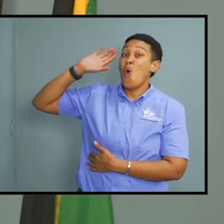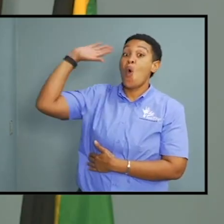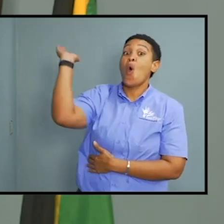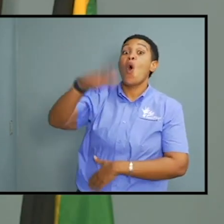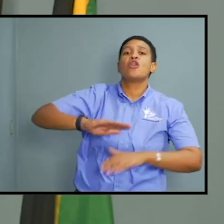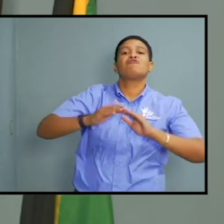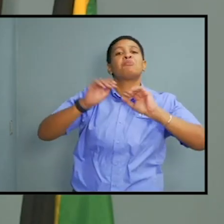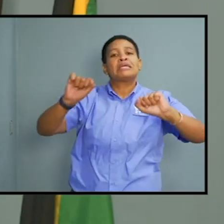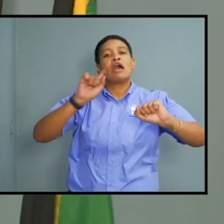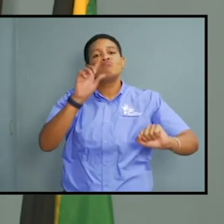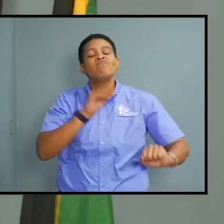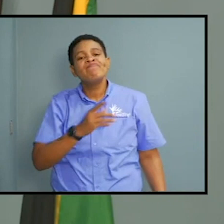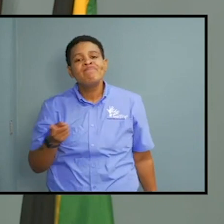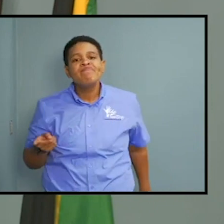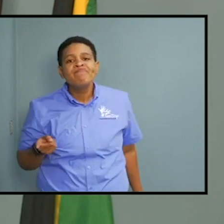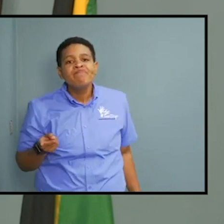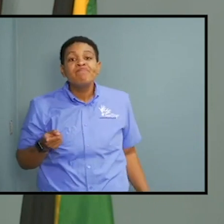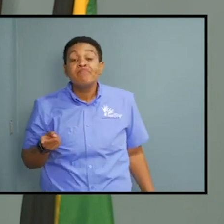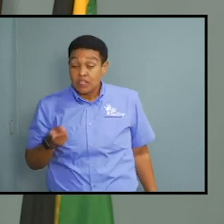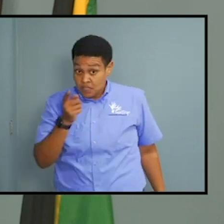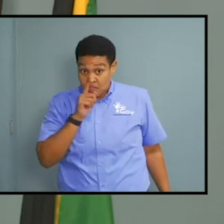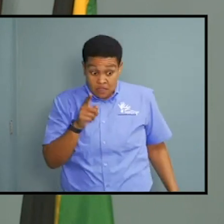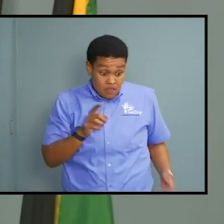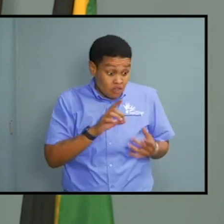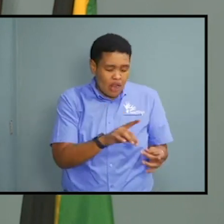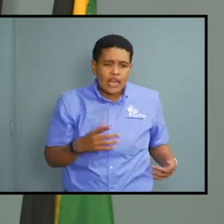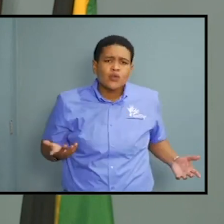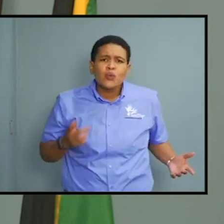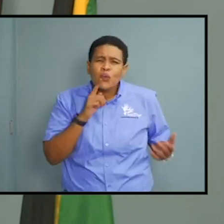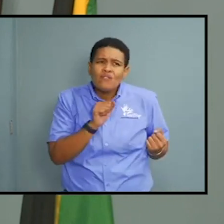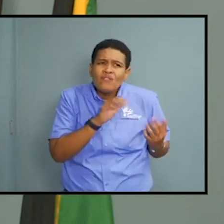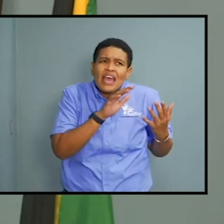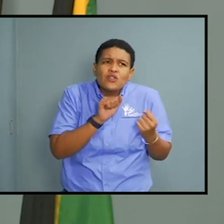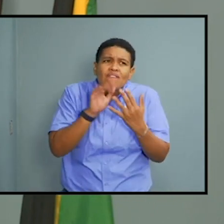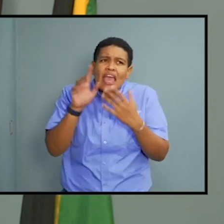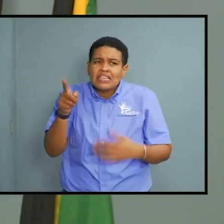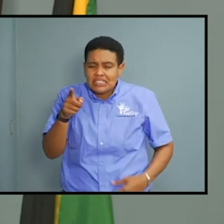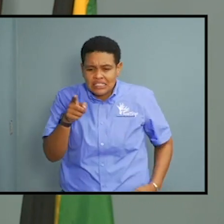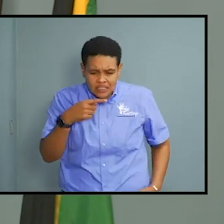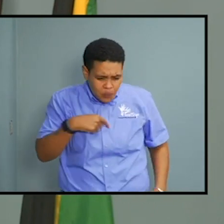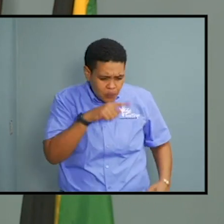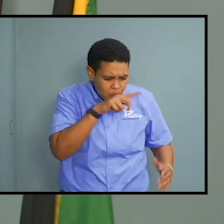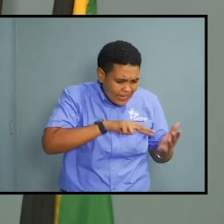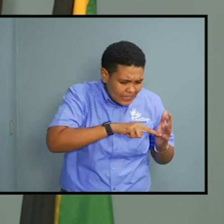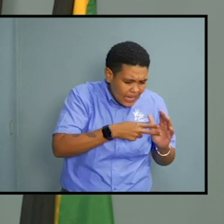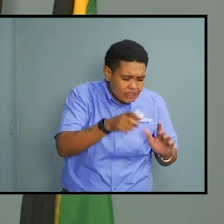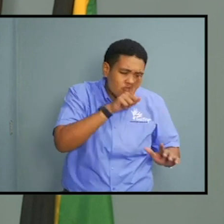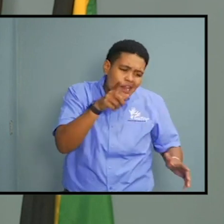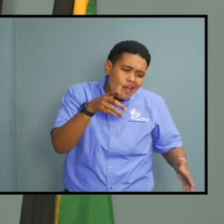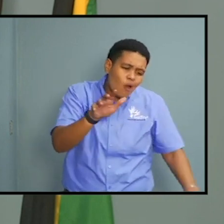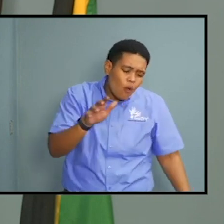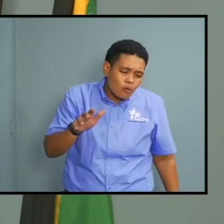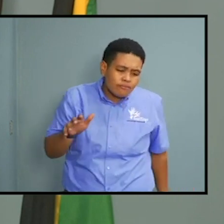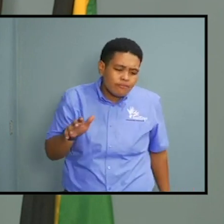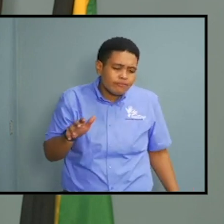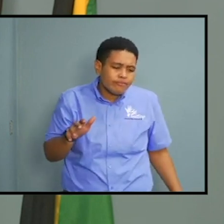Favour Williams made that call at the Jamaica House virtual press brief on Wednesday. We intend to allow